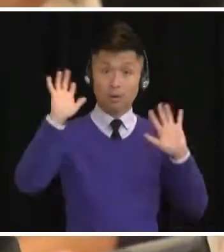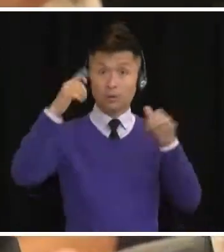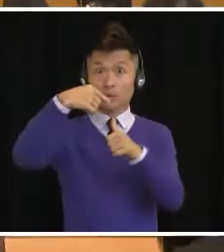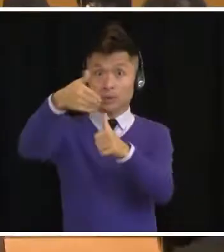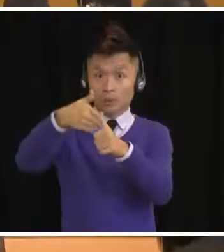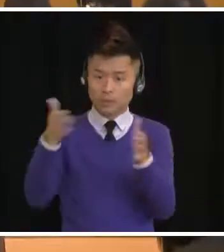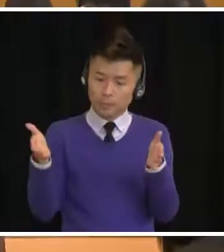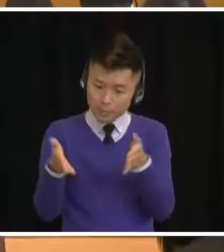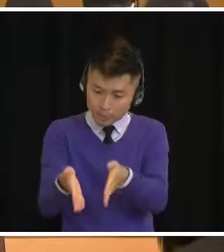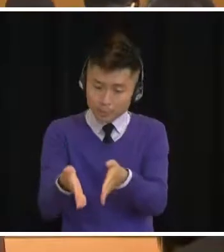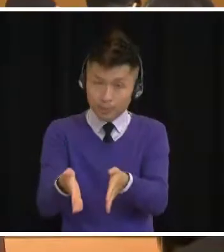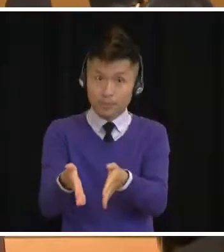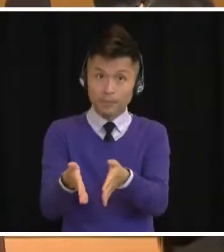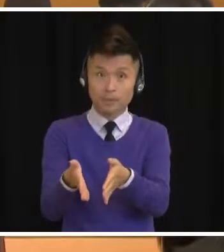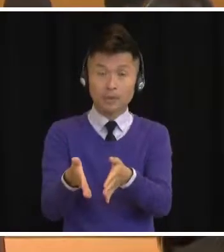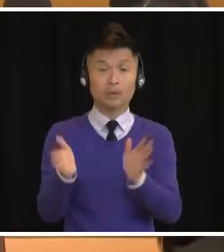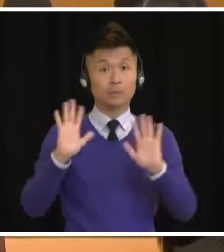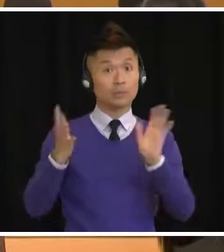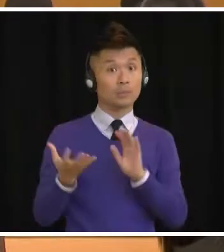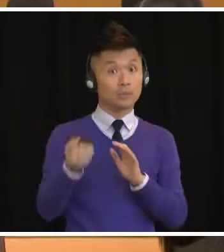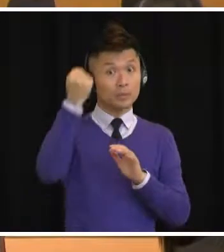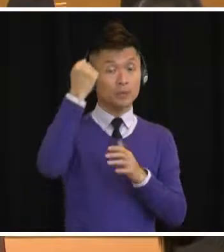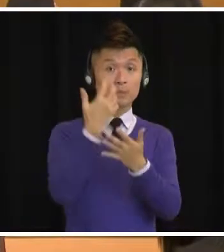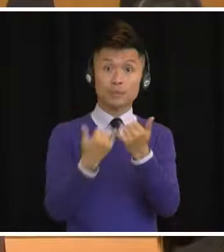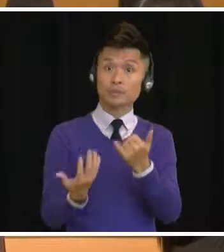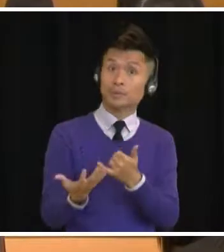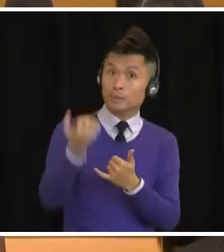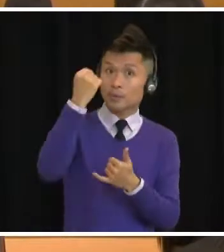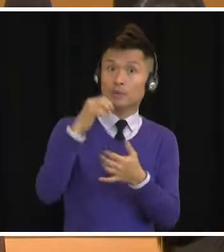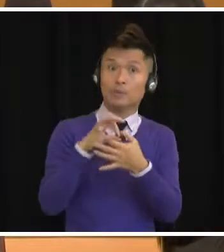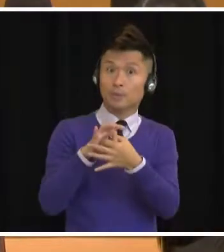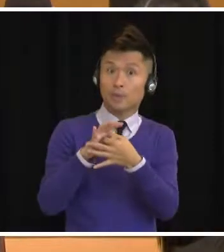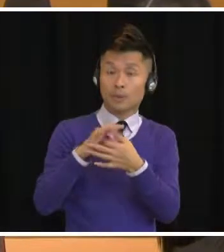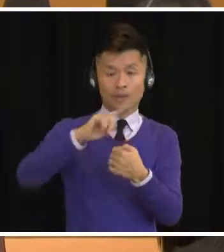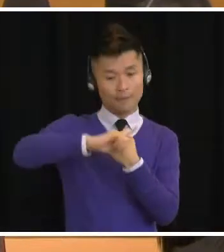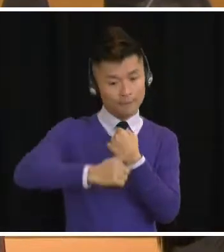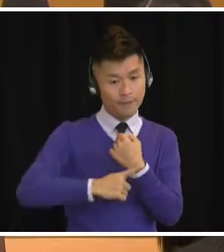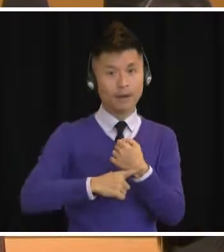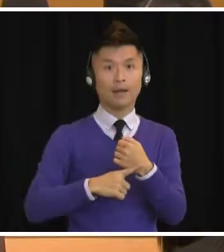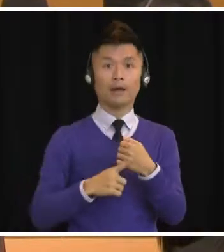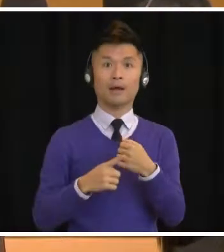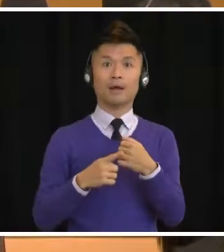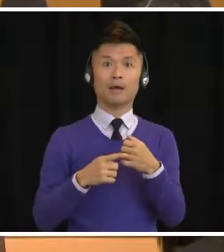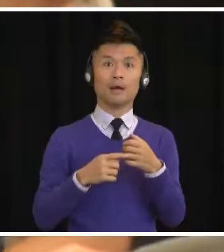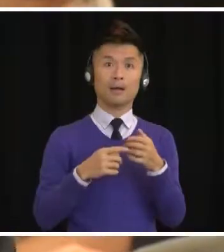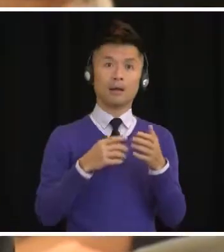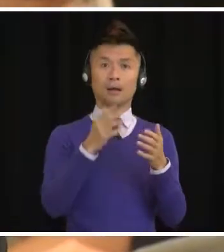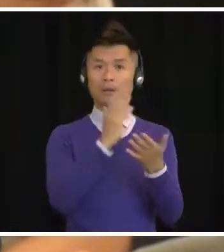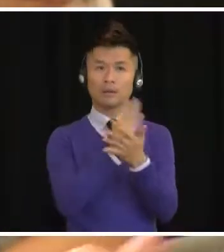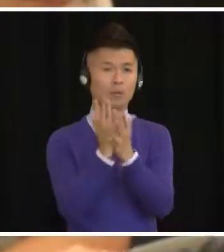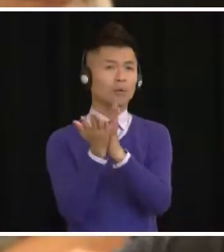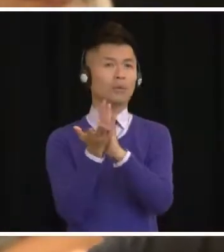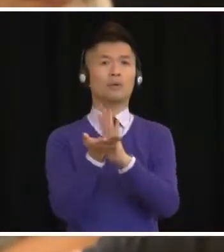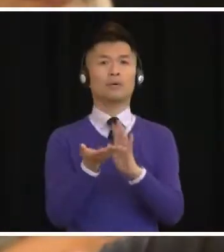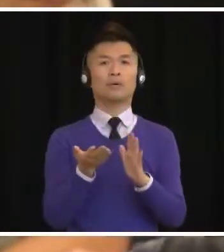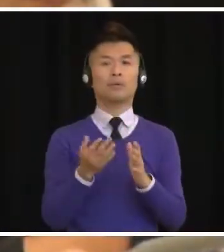human rights are very wide, and children's rights are a smaller scope.